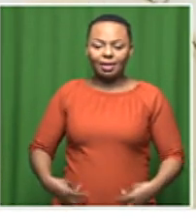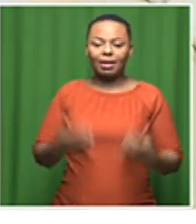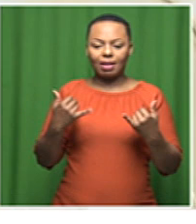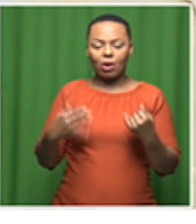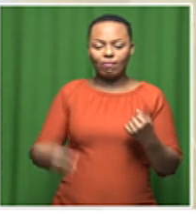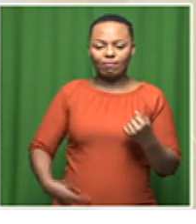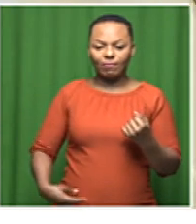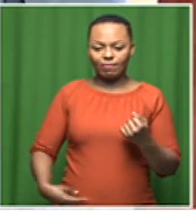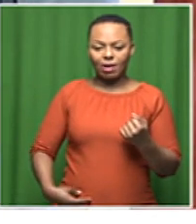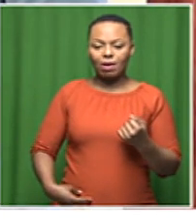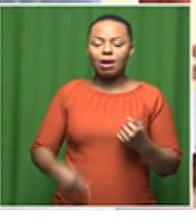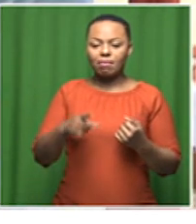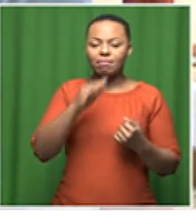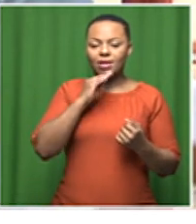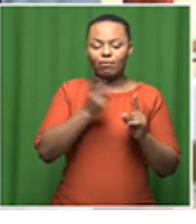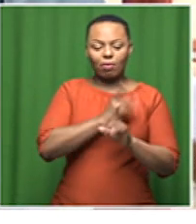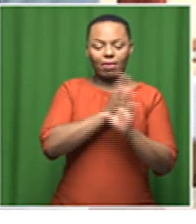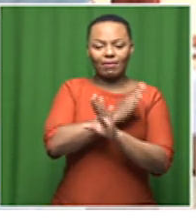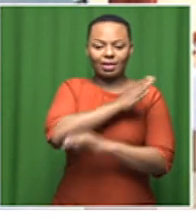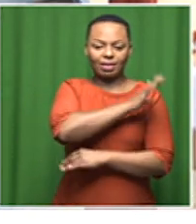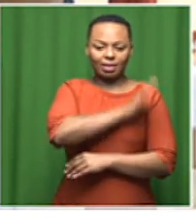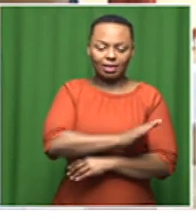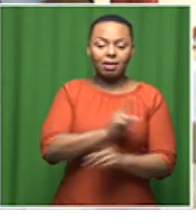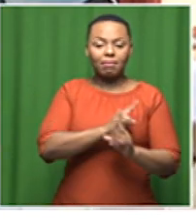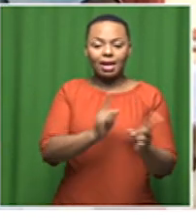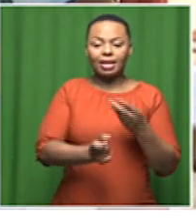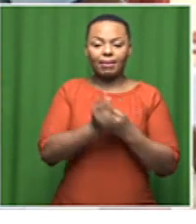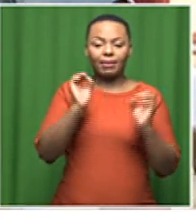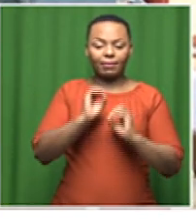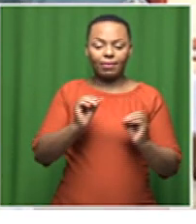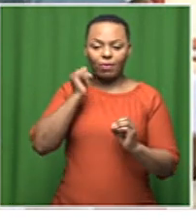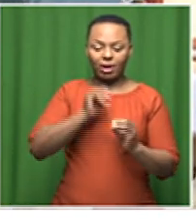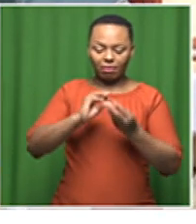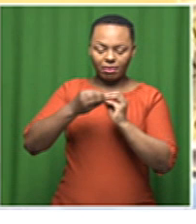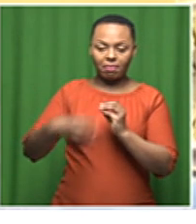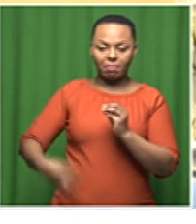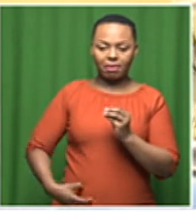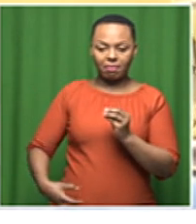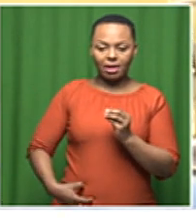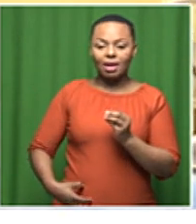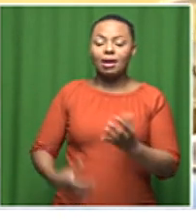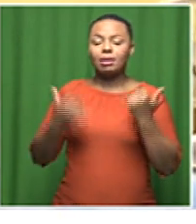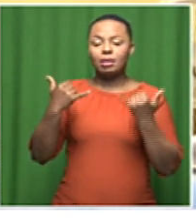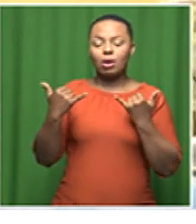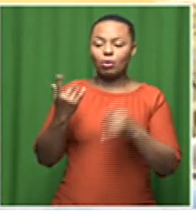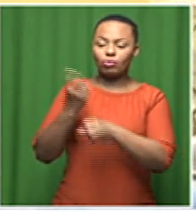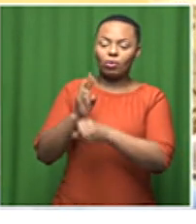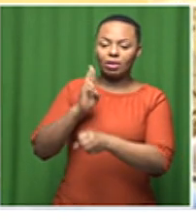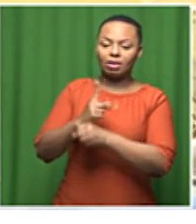the private clinic, which never happened. And when she contacted the doctor just